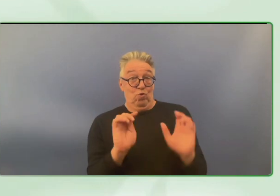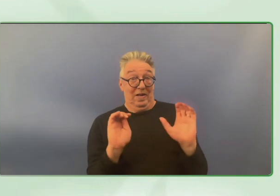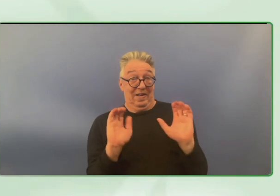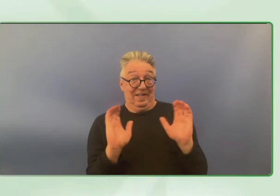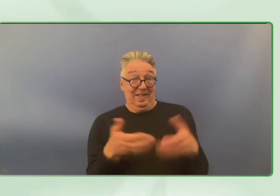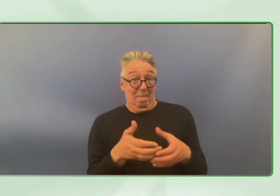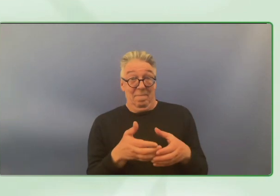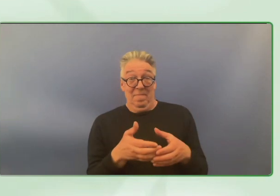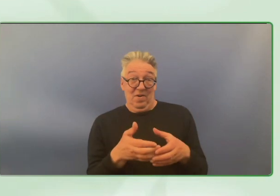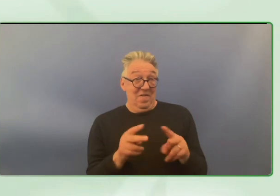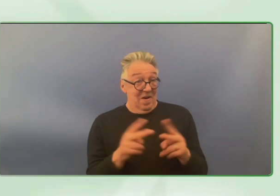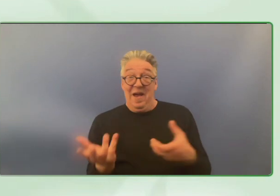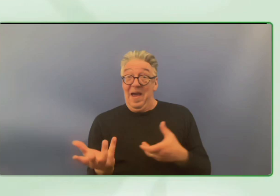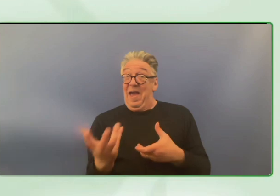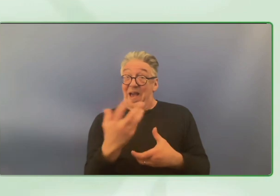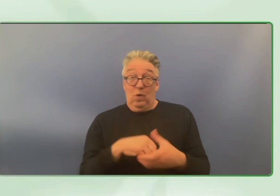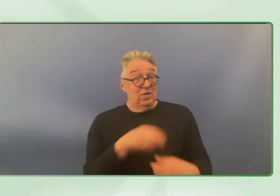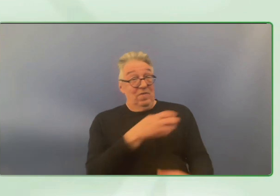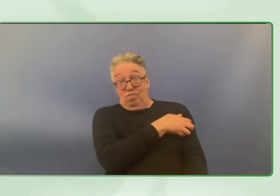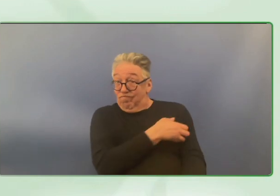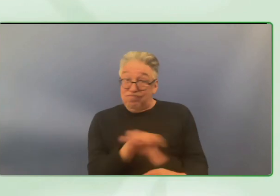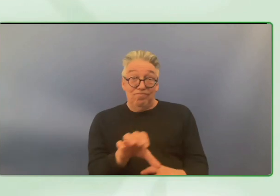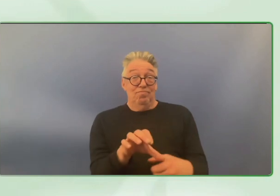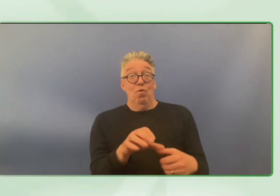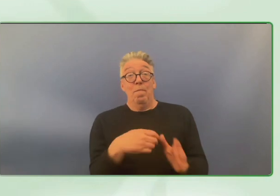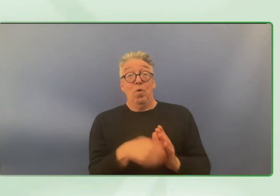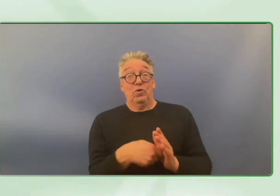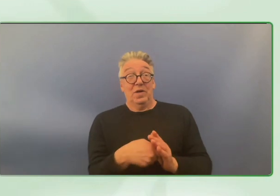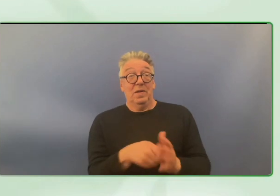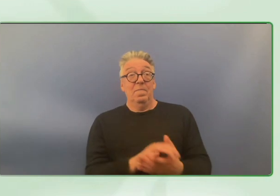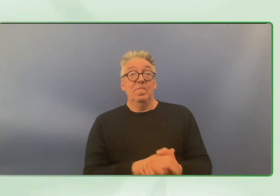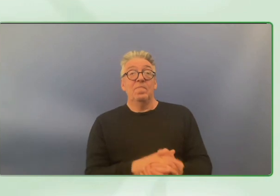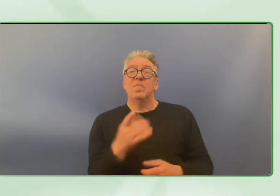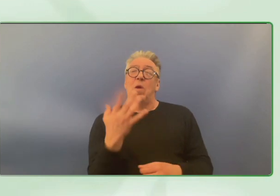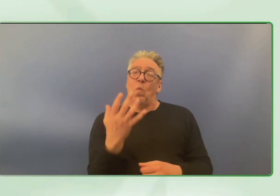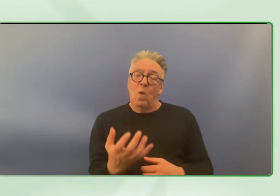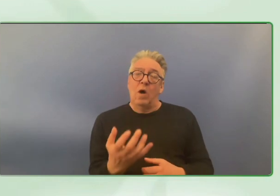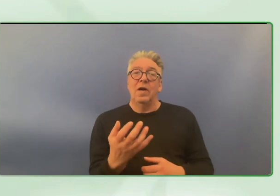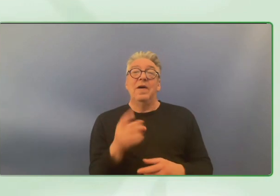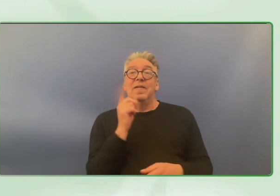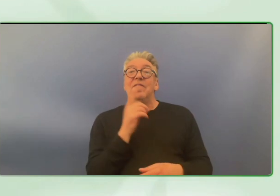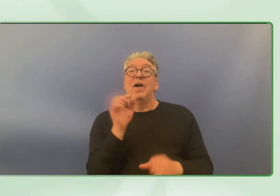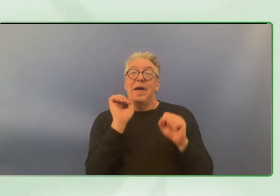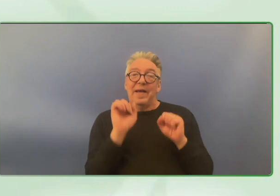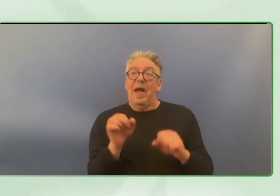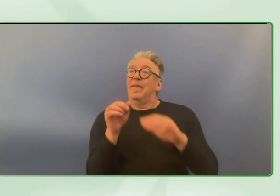people project, yeah, to make sure that deaf people have access to information.